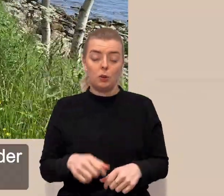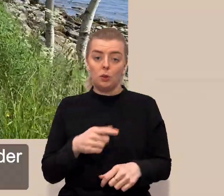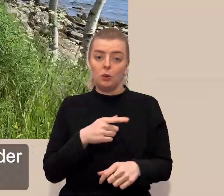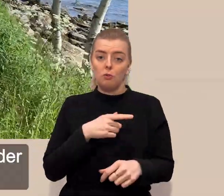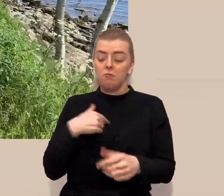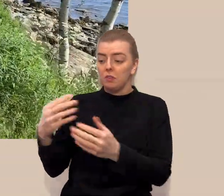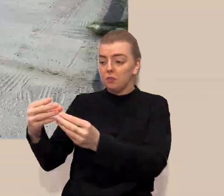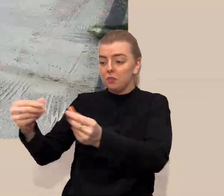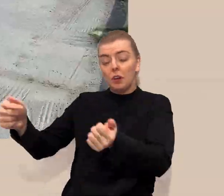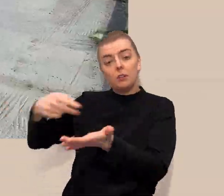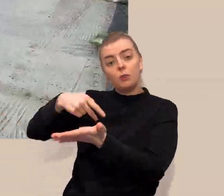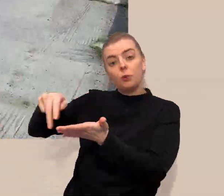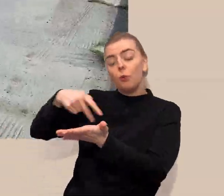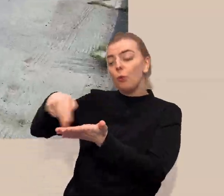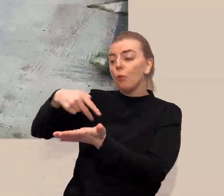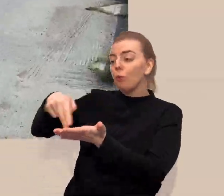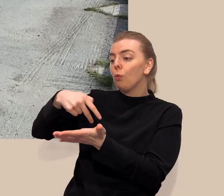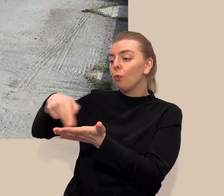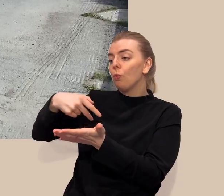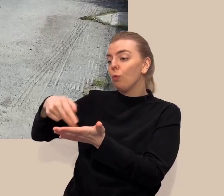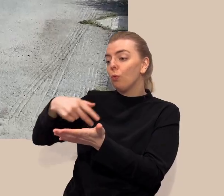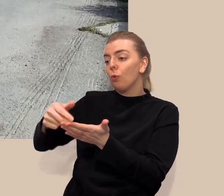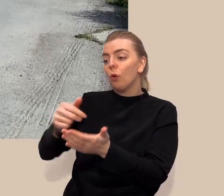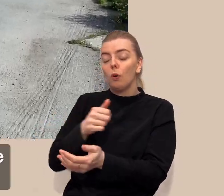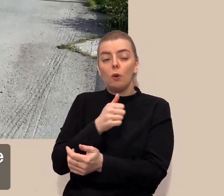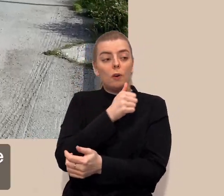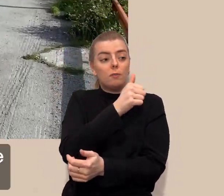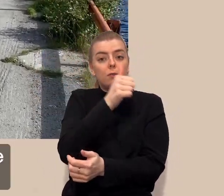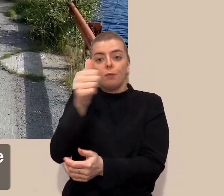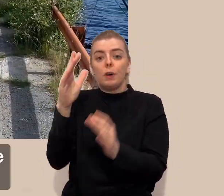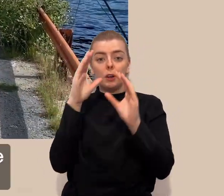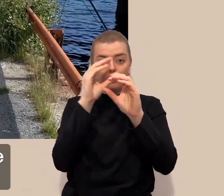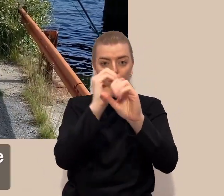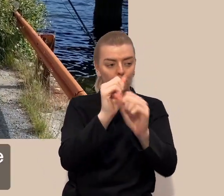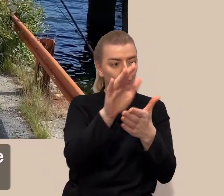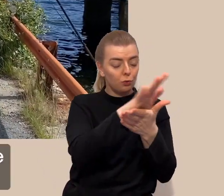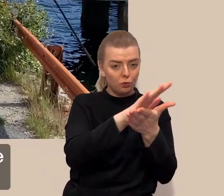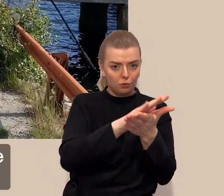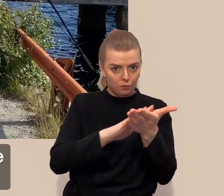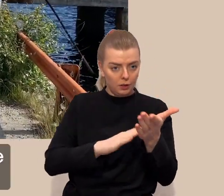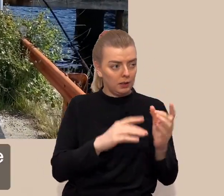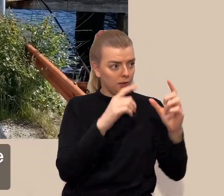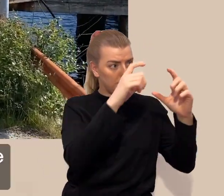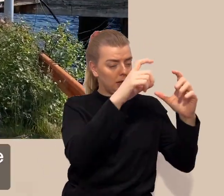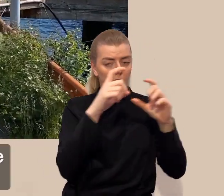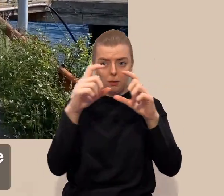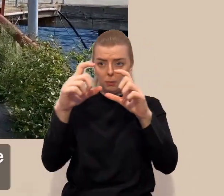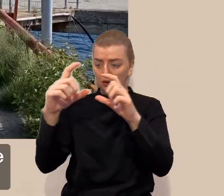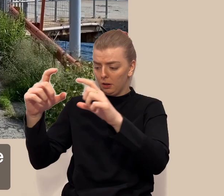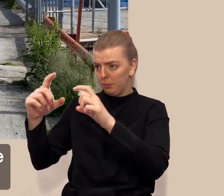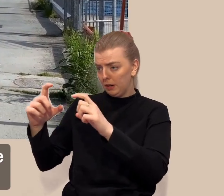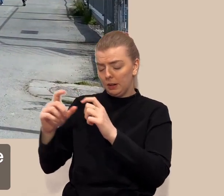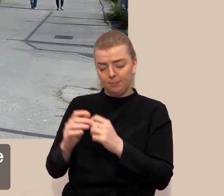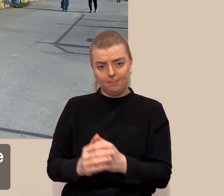affects the other. So we went for a walk to the beach and along the way, each of the young people had chosen